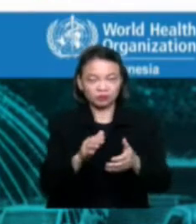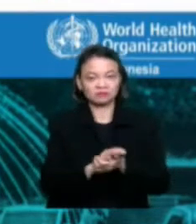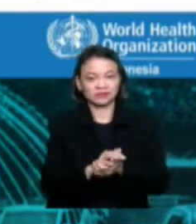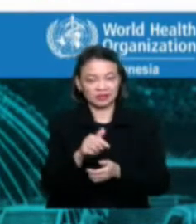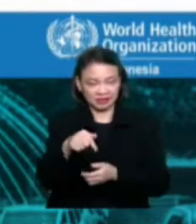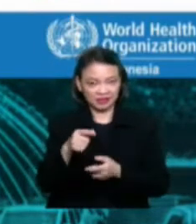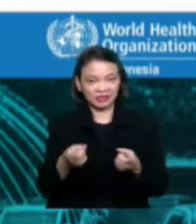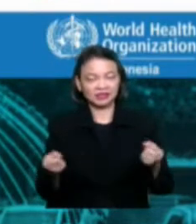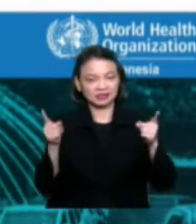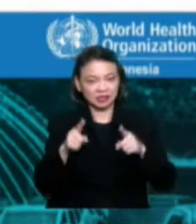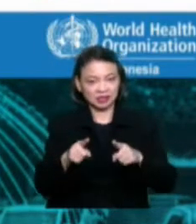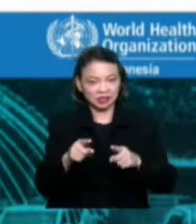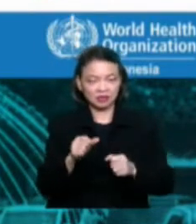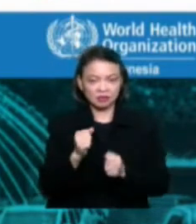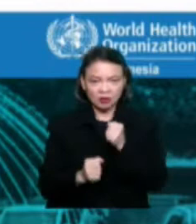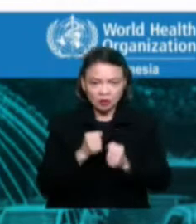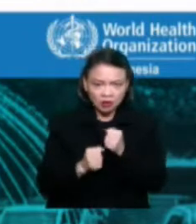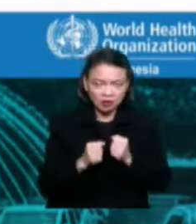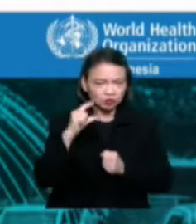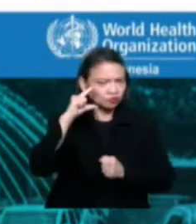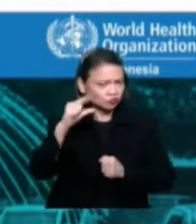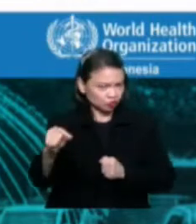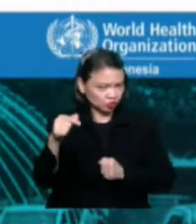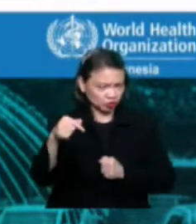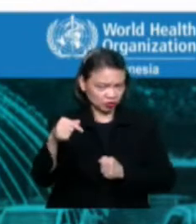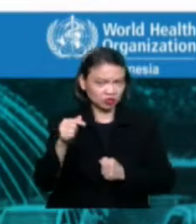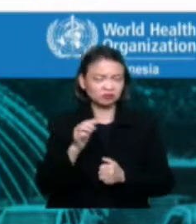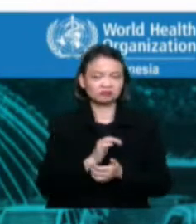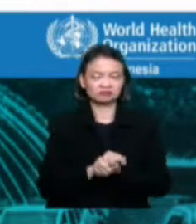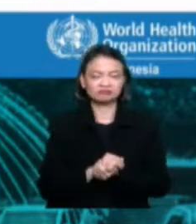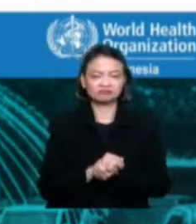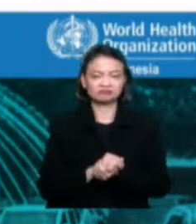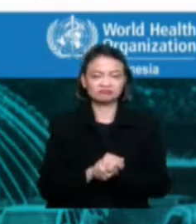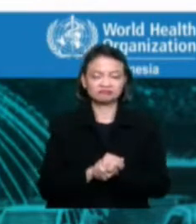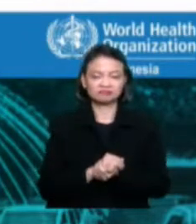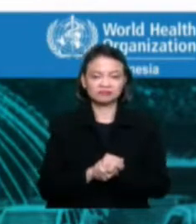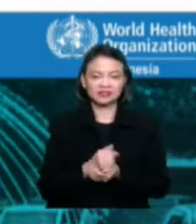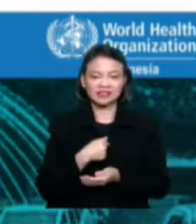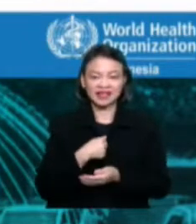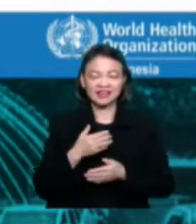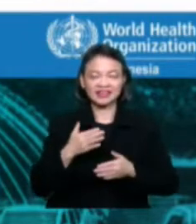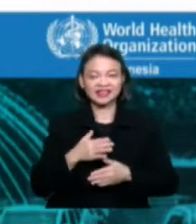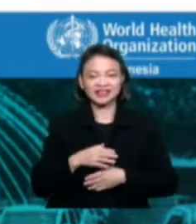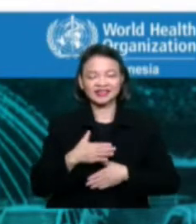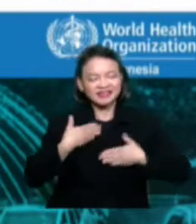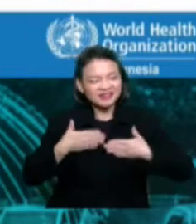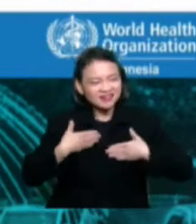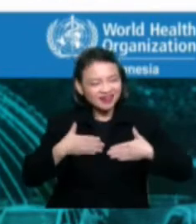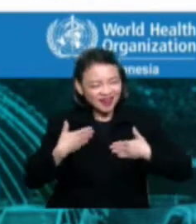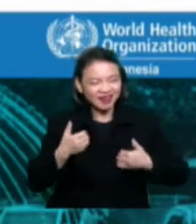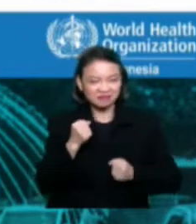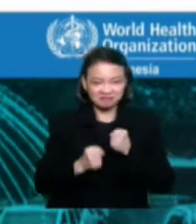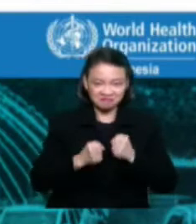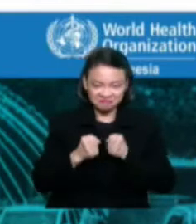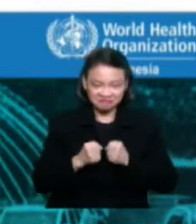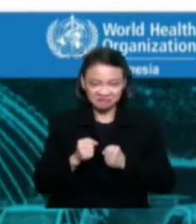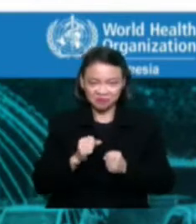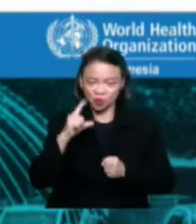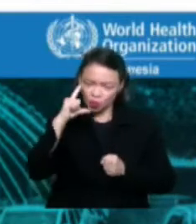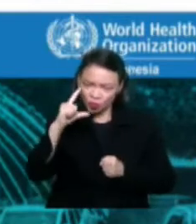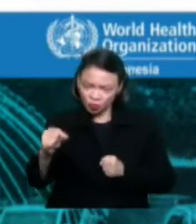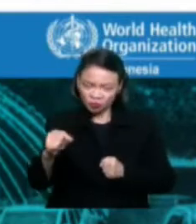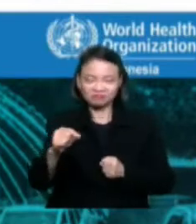I prepared for a month and I managed to complete my 5 kilometer. I was very happy, and then I dropped it. But if the competition goes for 100 days and